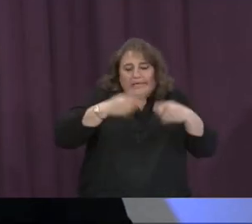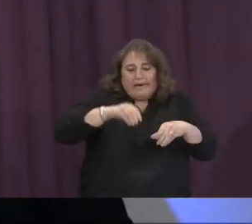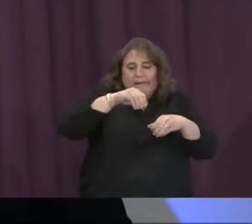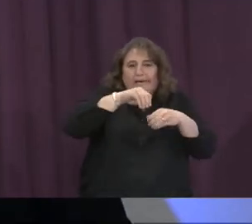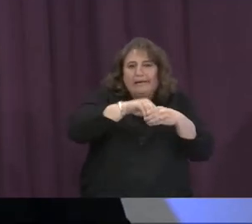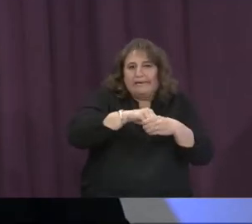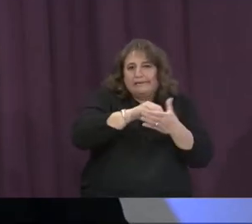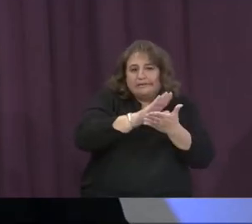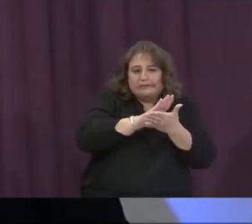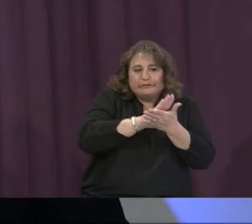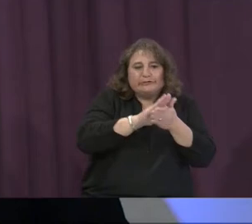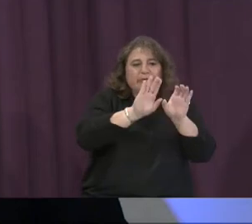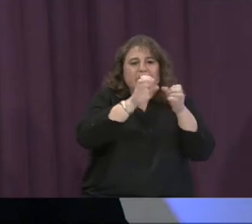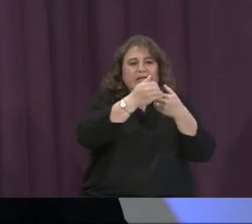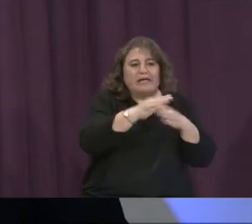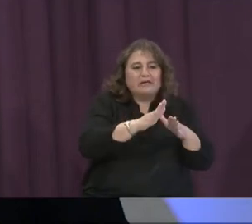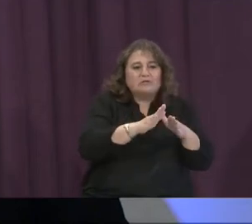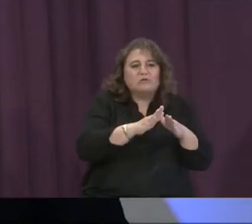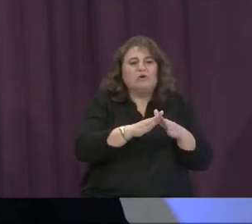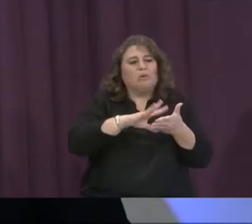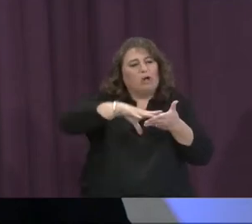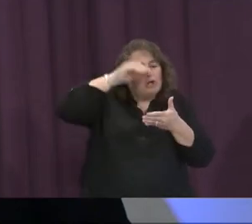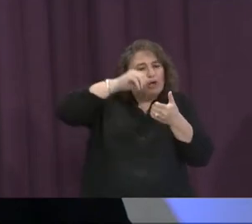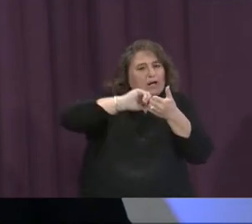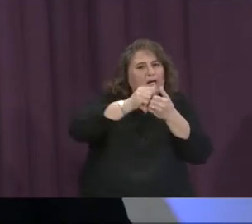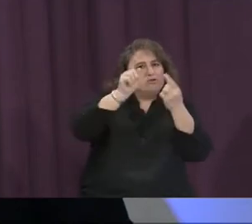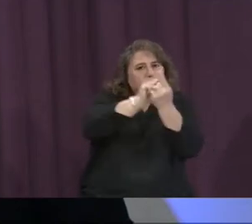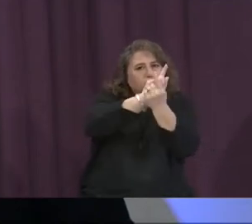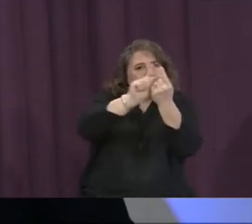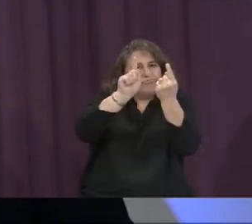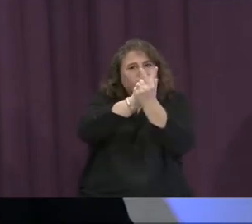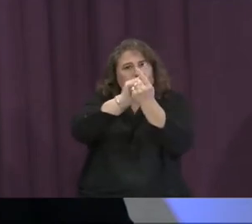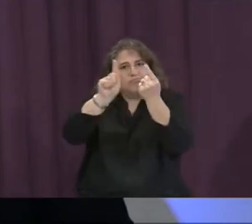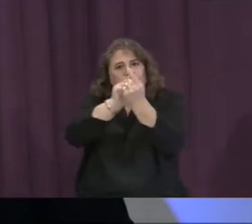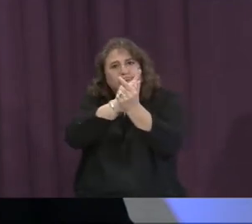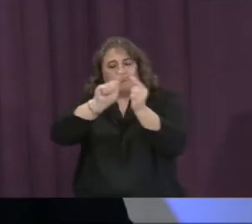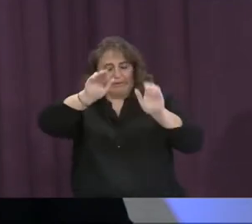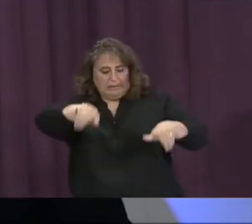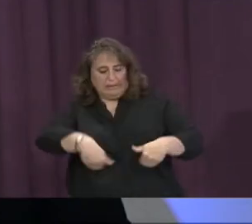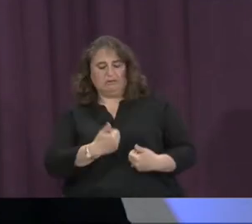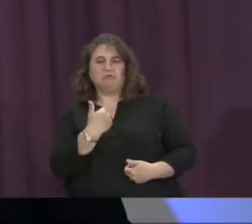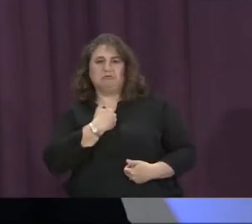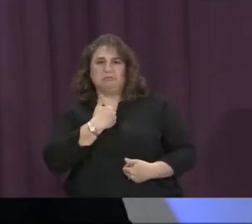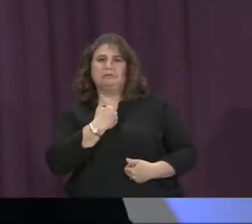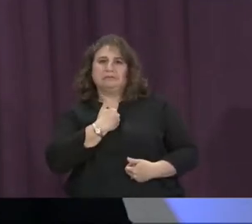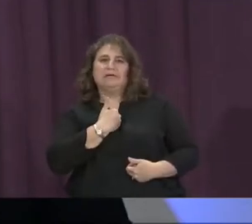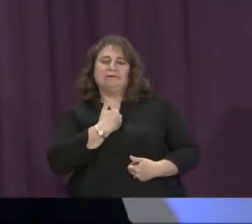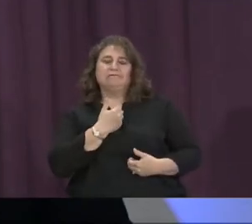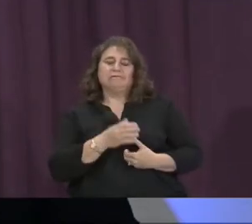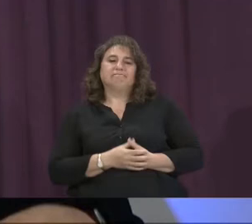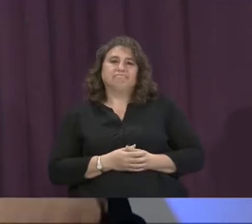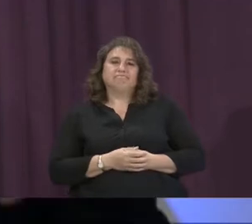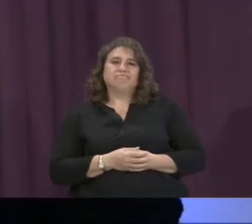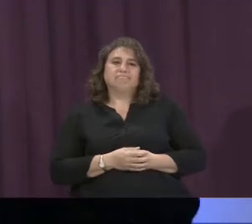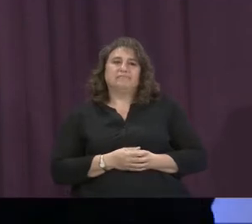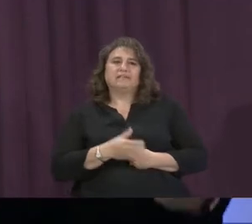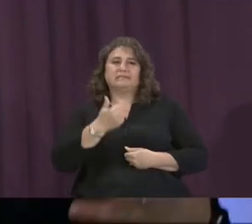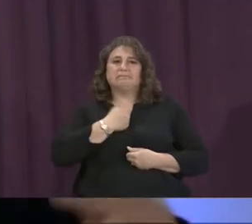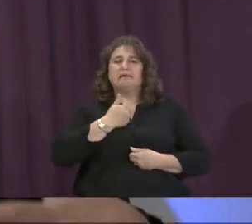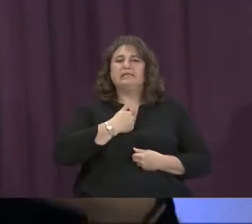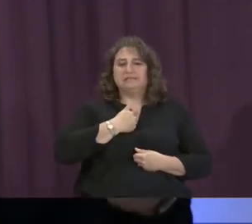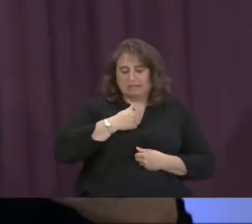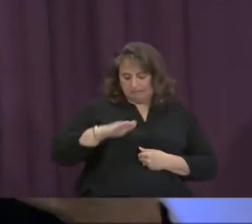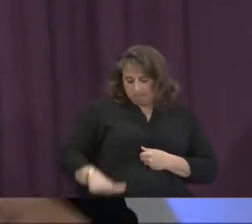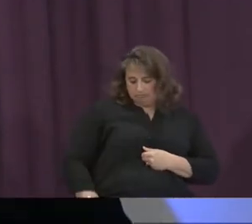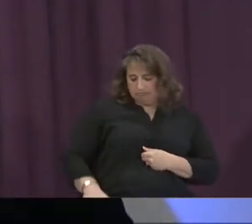and, you know, kind of how to meet people. So, um, that was, uh, um, a lot of what I was, how I was, how I